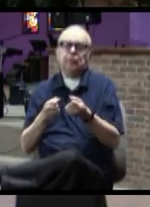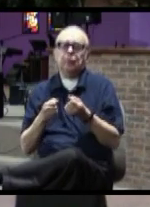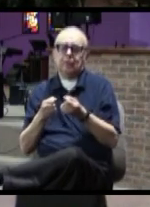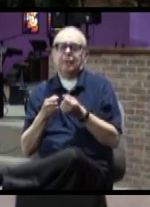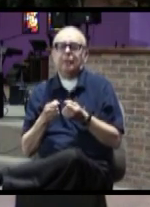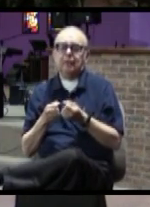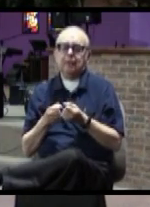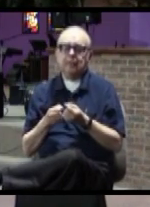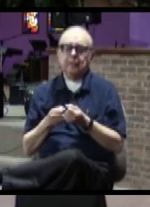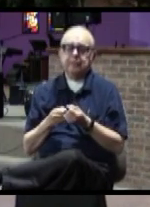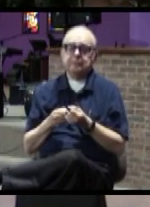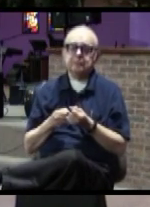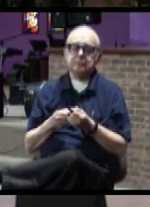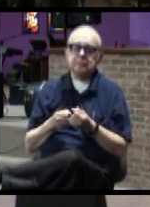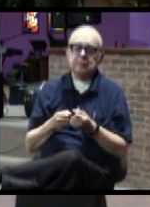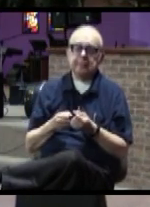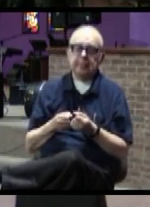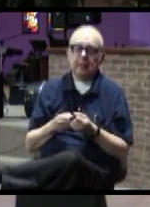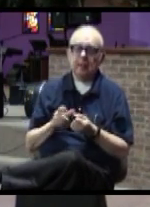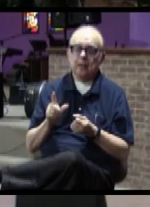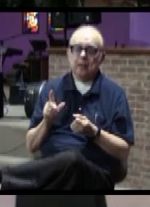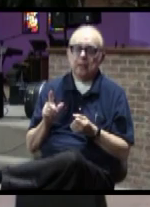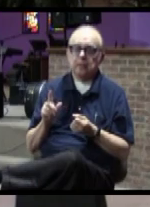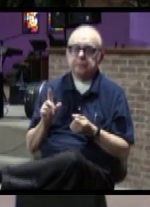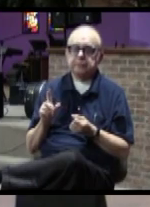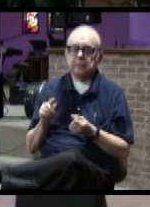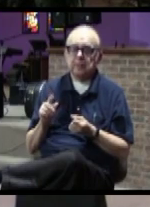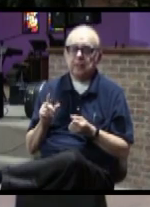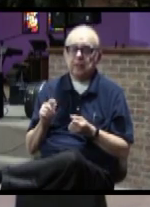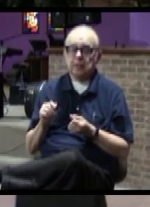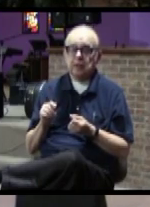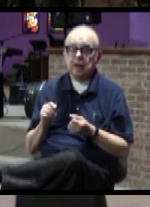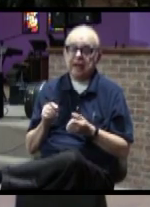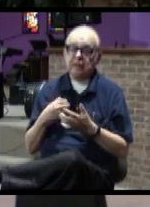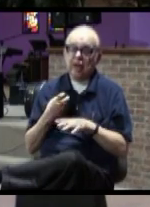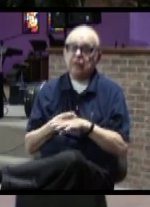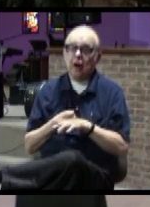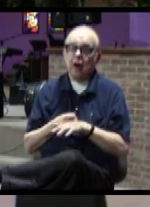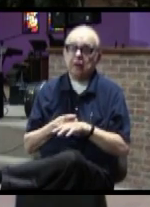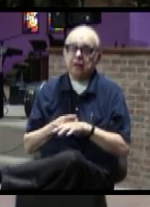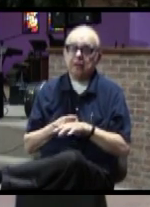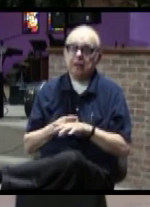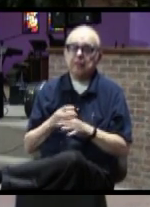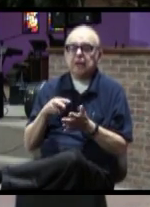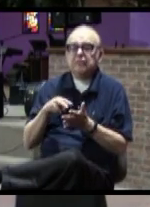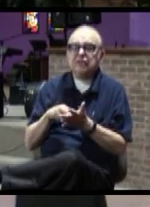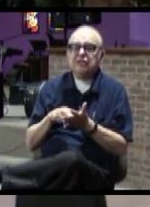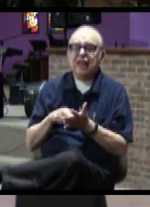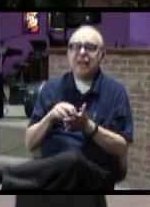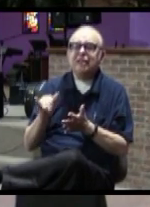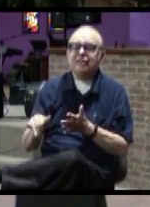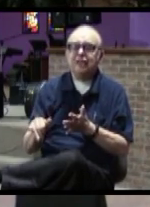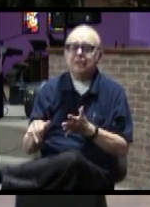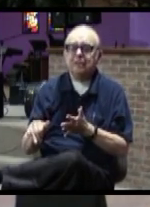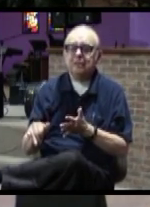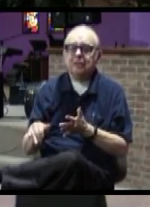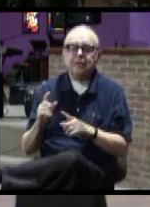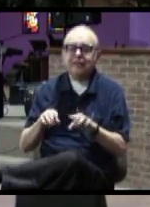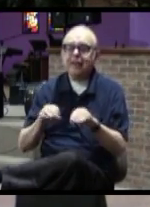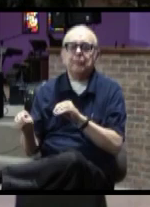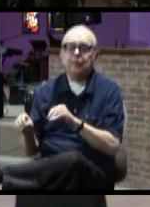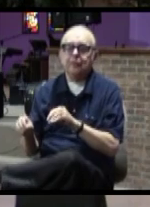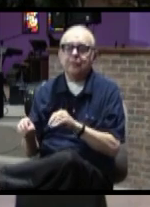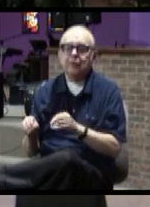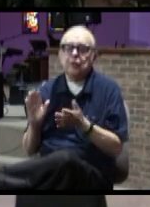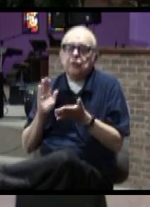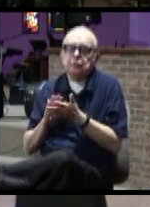got 20 people pulling on that rope against 20 people, sometimes it becomes a standstill. And I don't know about you, but